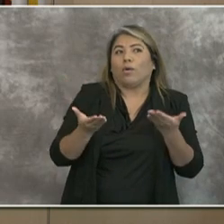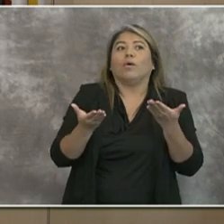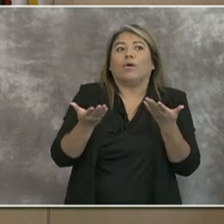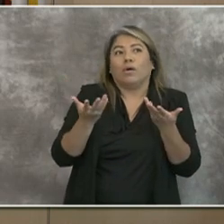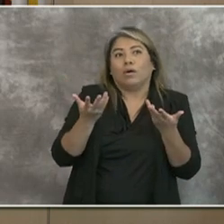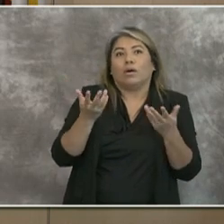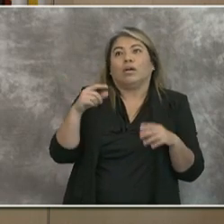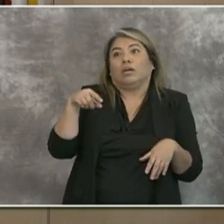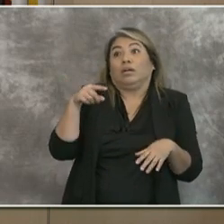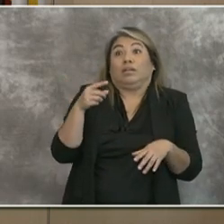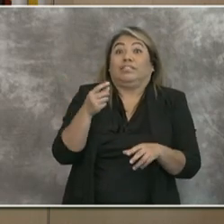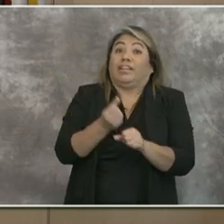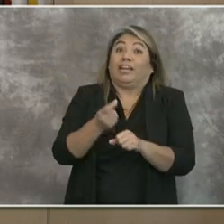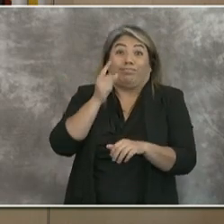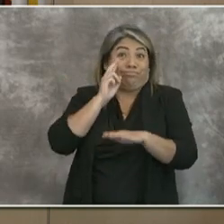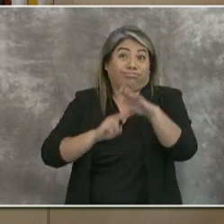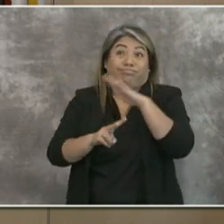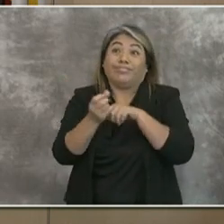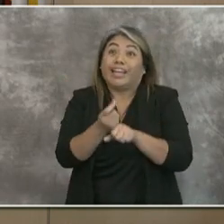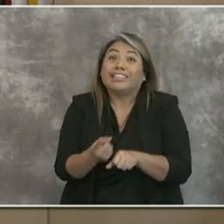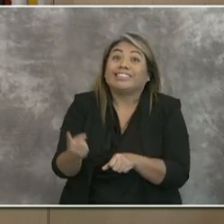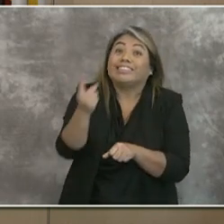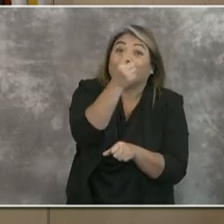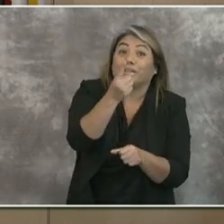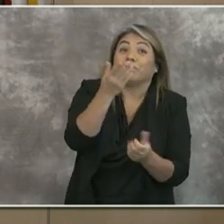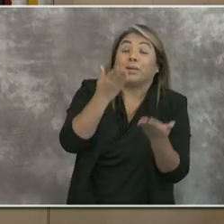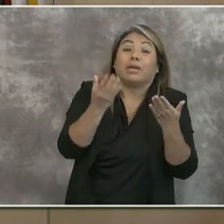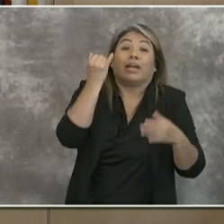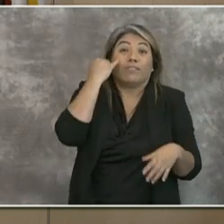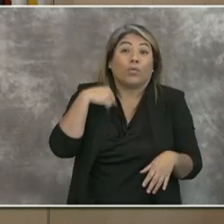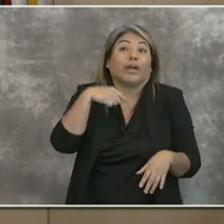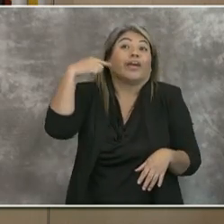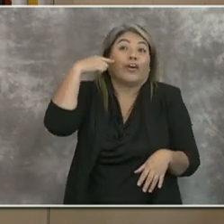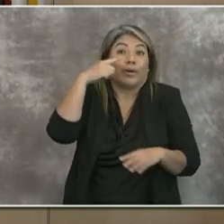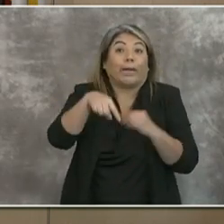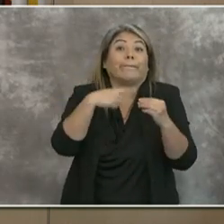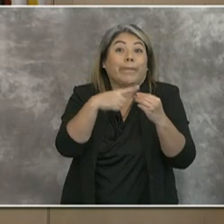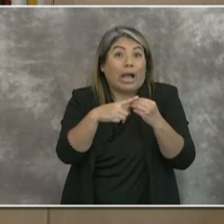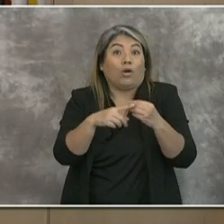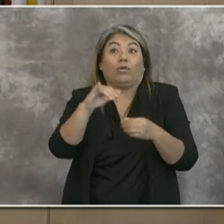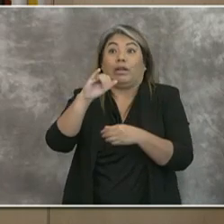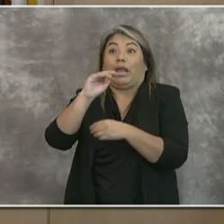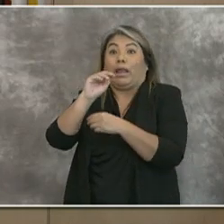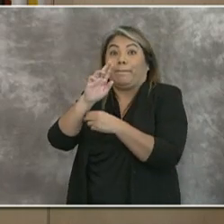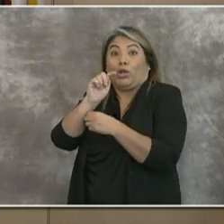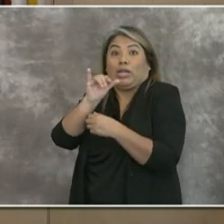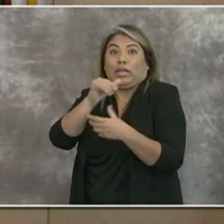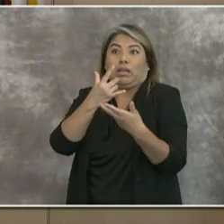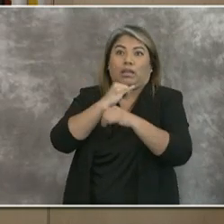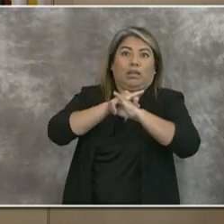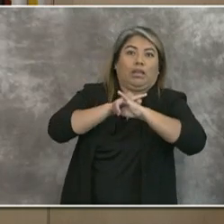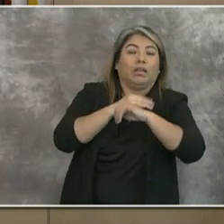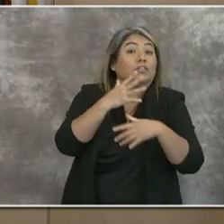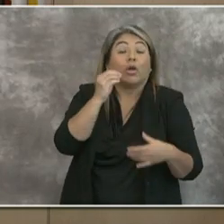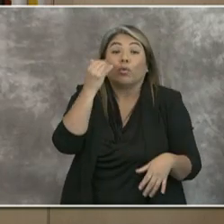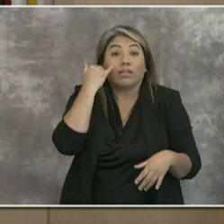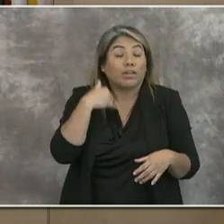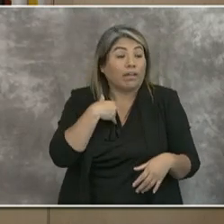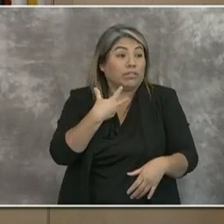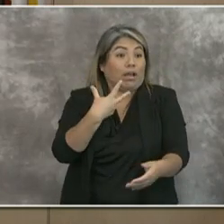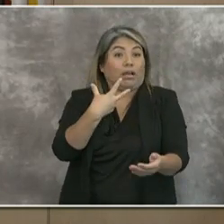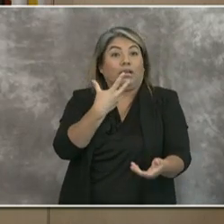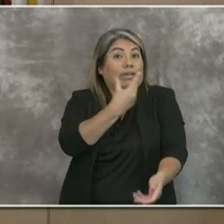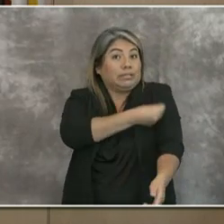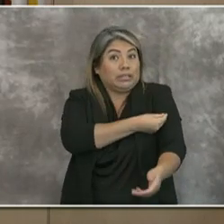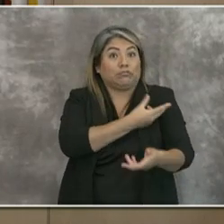probably this time next year, if we have herd immunity, which means that we would have to have gotten, even if a vaccine